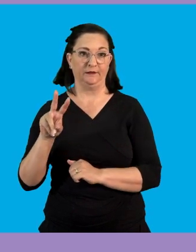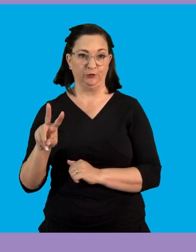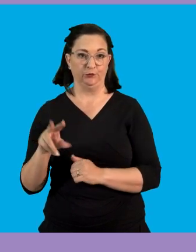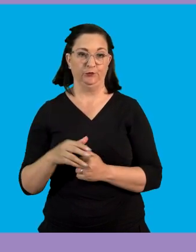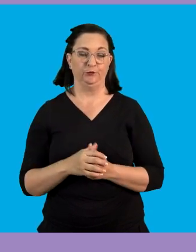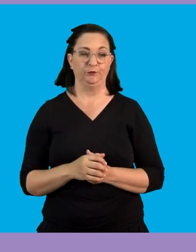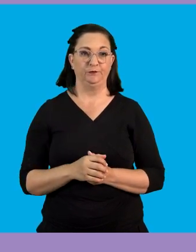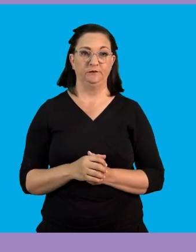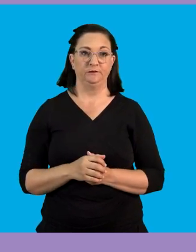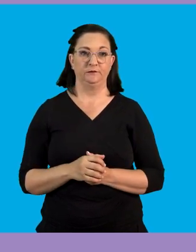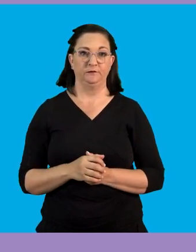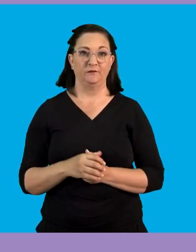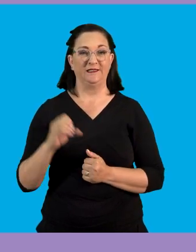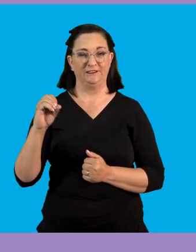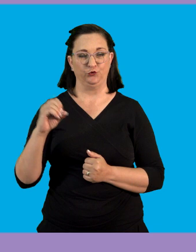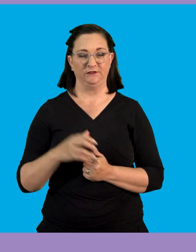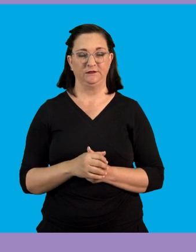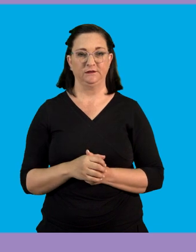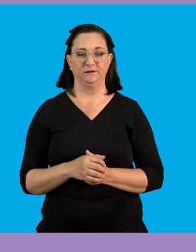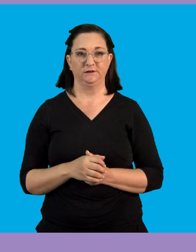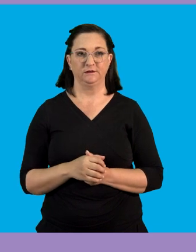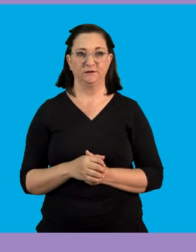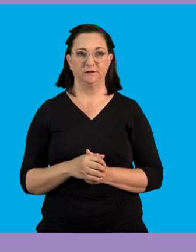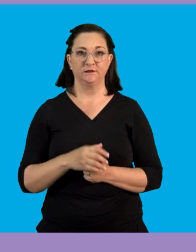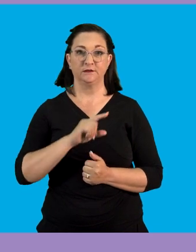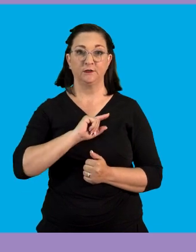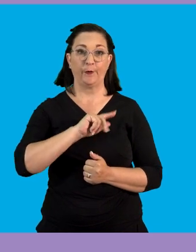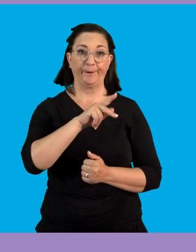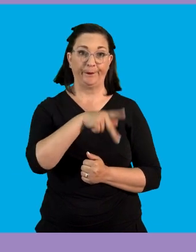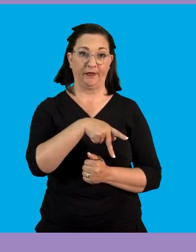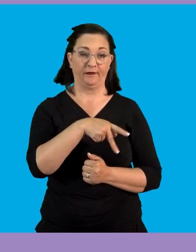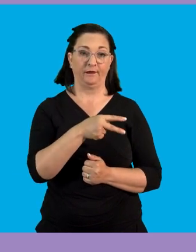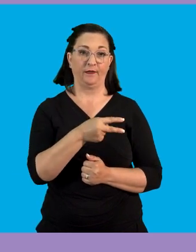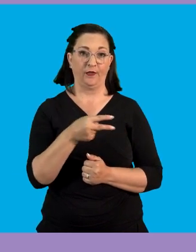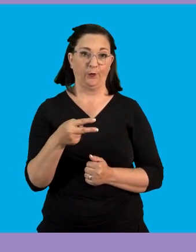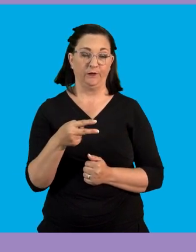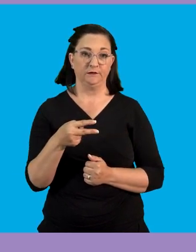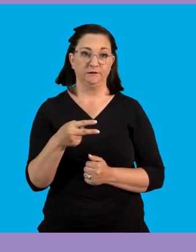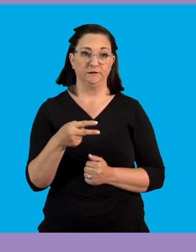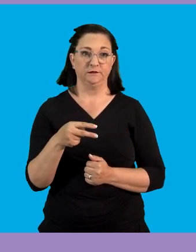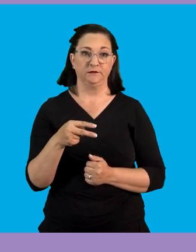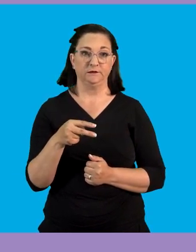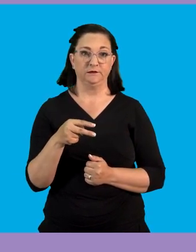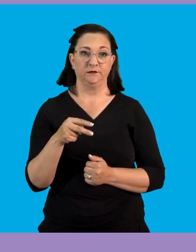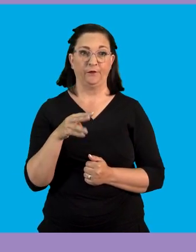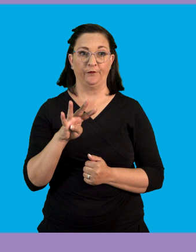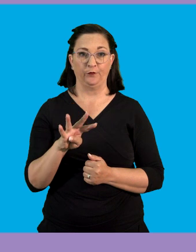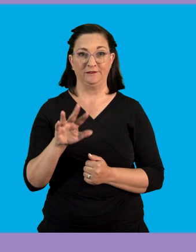minus 132 degrees. And therefore, angle P equals